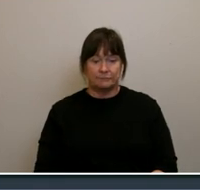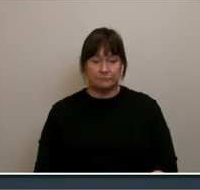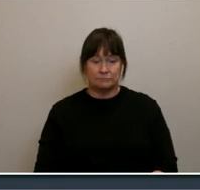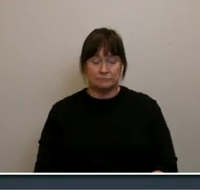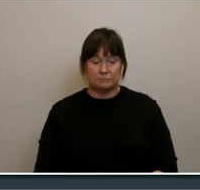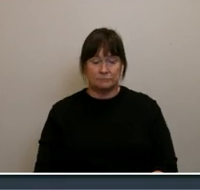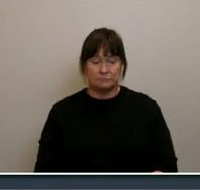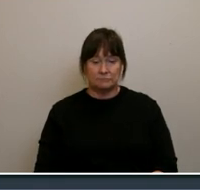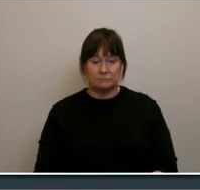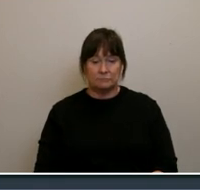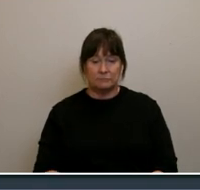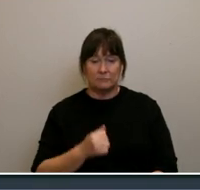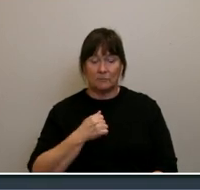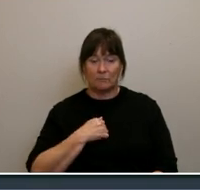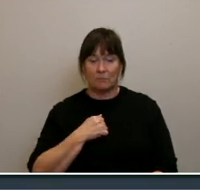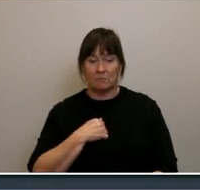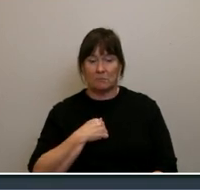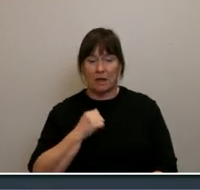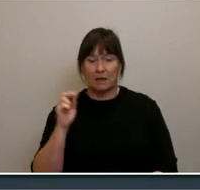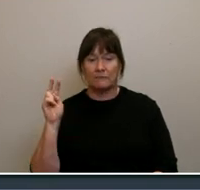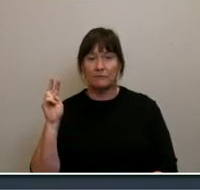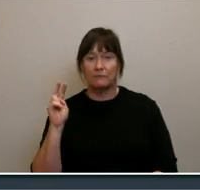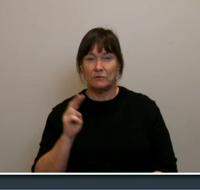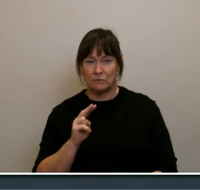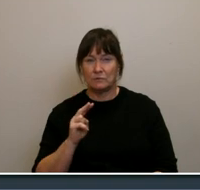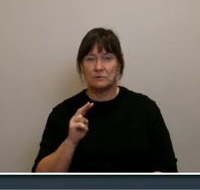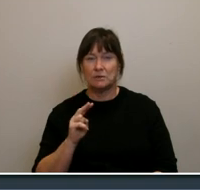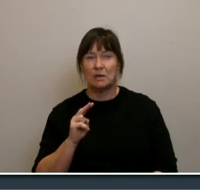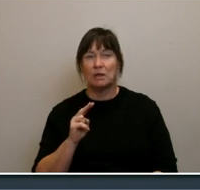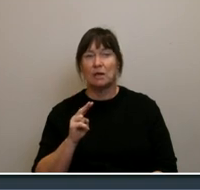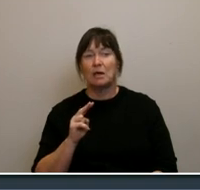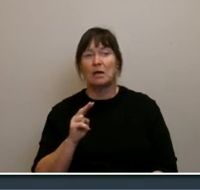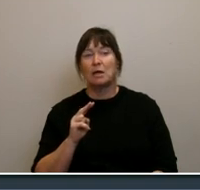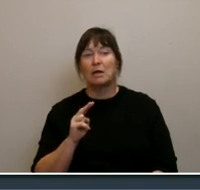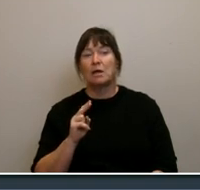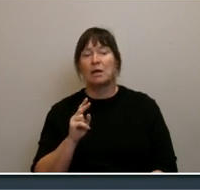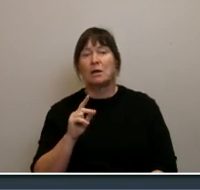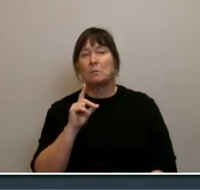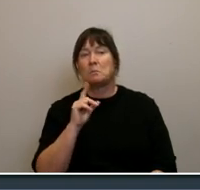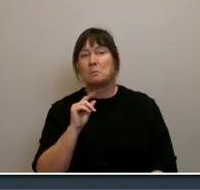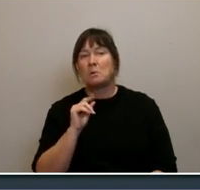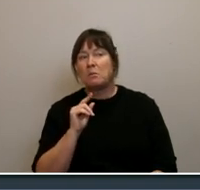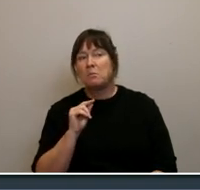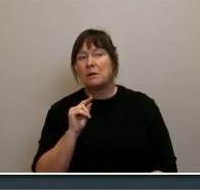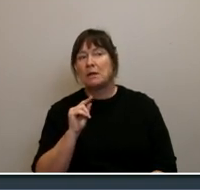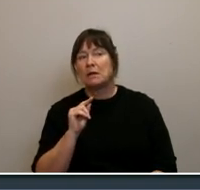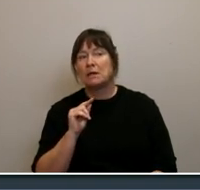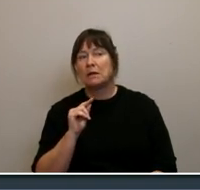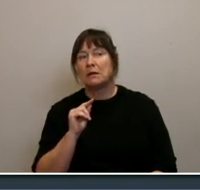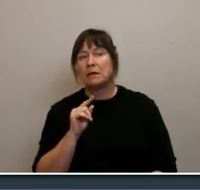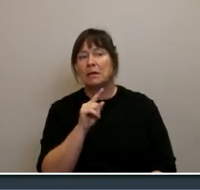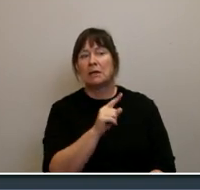other than that, my views are probably somewhat conservative with regards to the Te